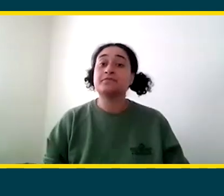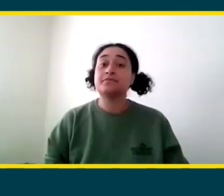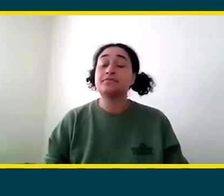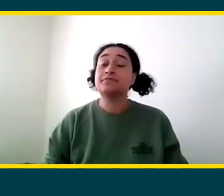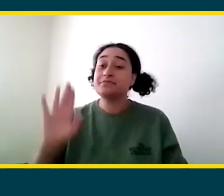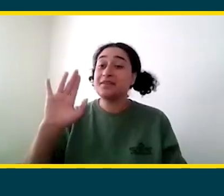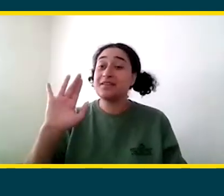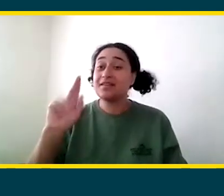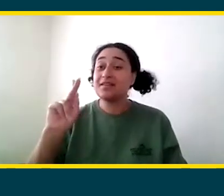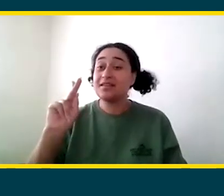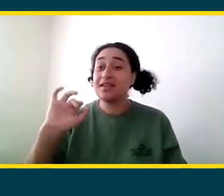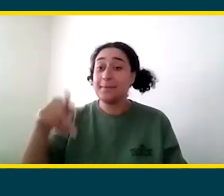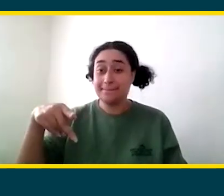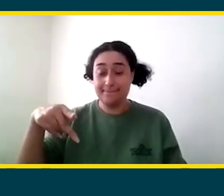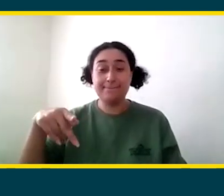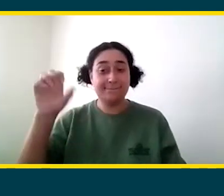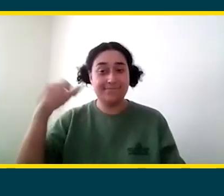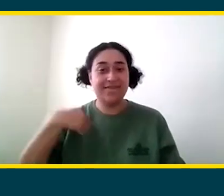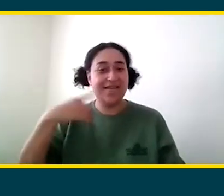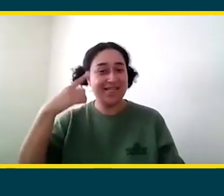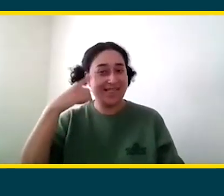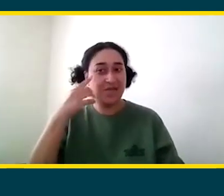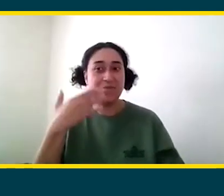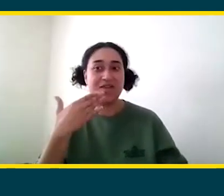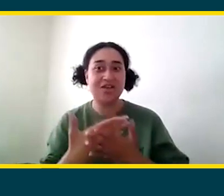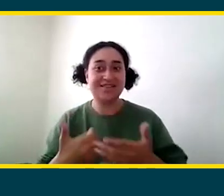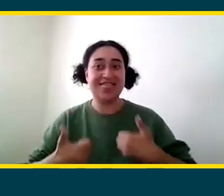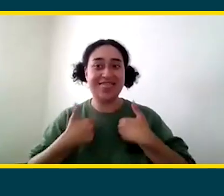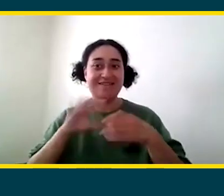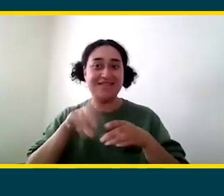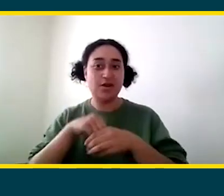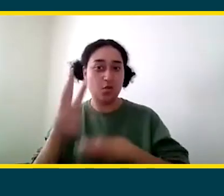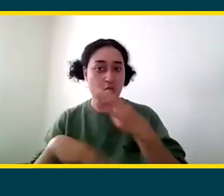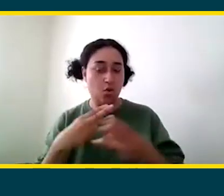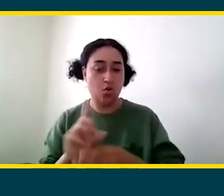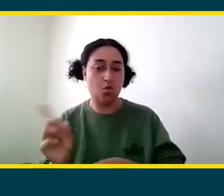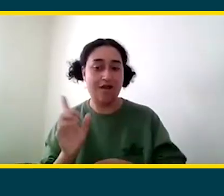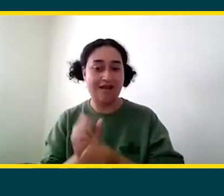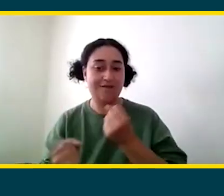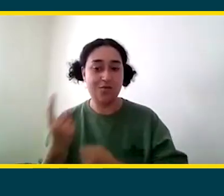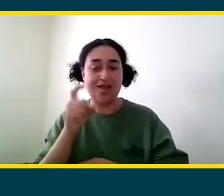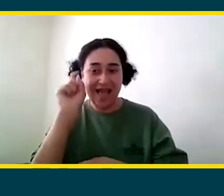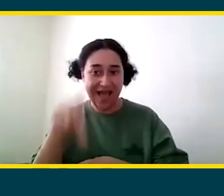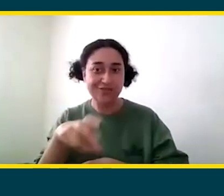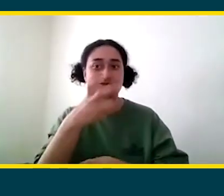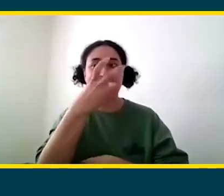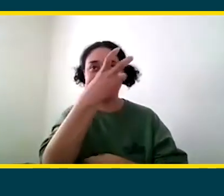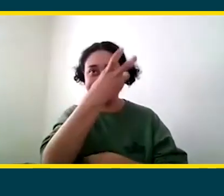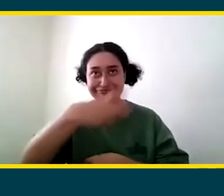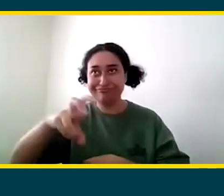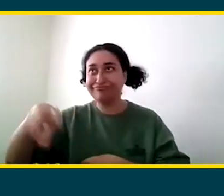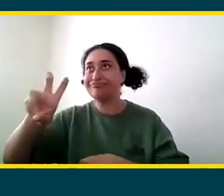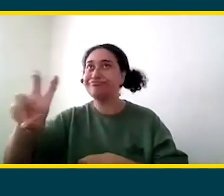This is Kip. Yeah, I do think that it would be good to live in a world where everybody had to go on a journey of self-discovery,